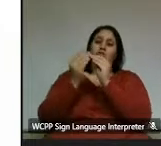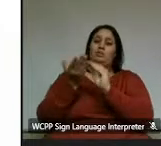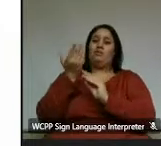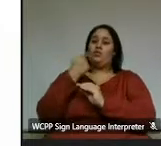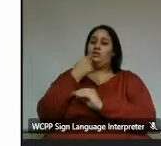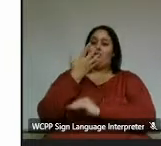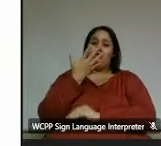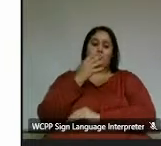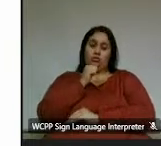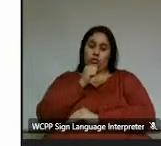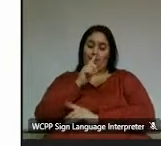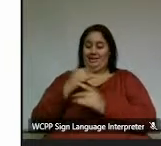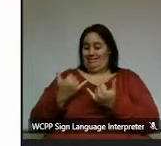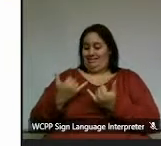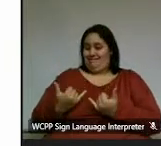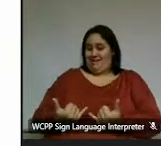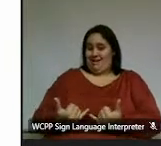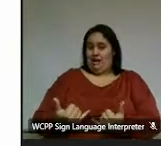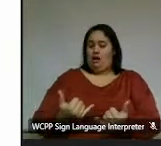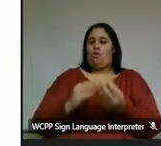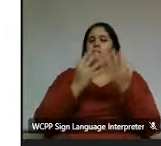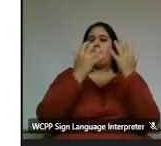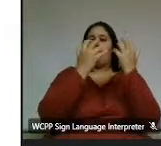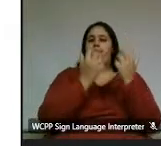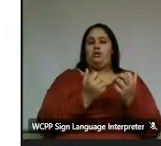the current budget